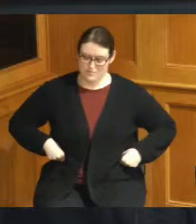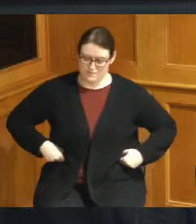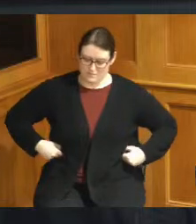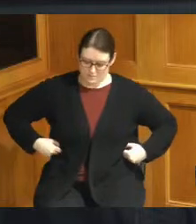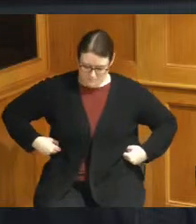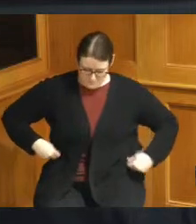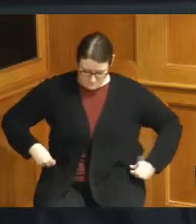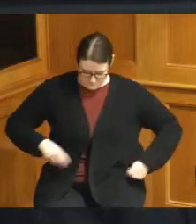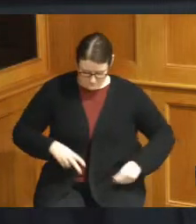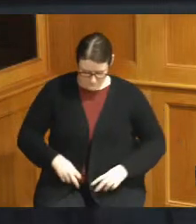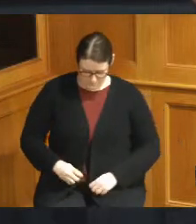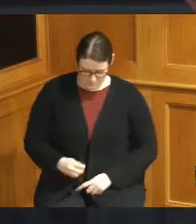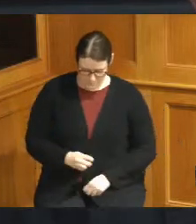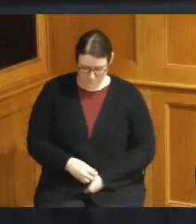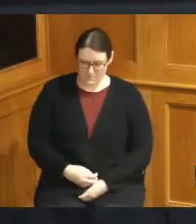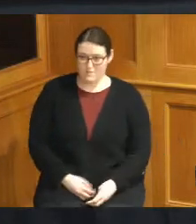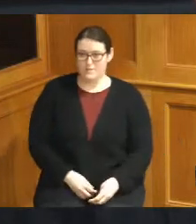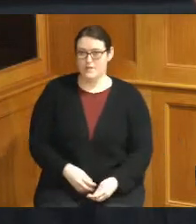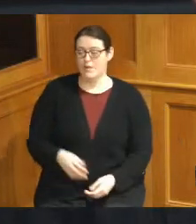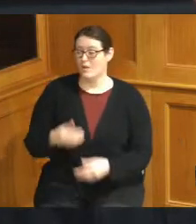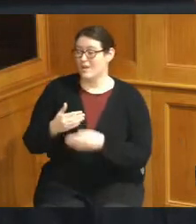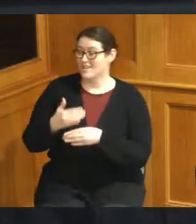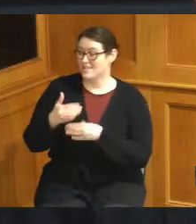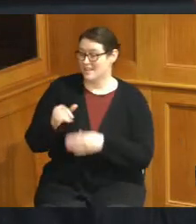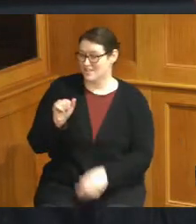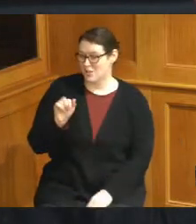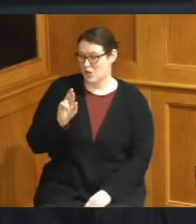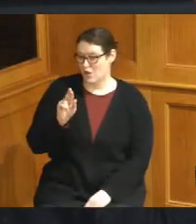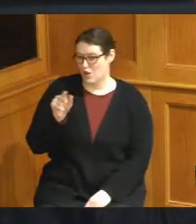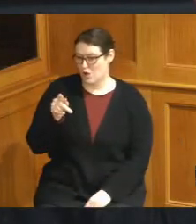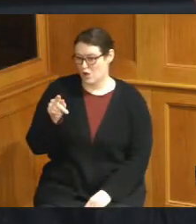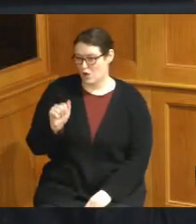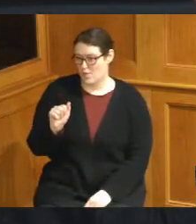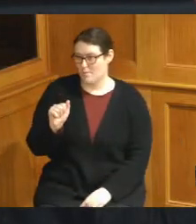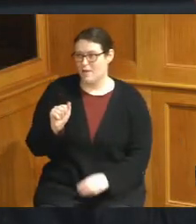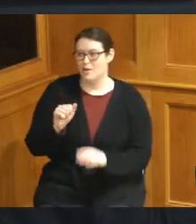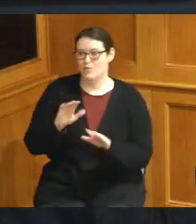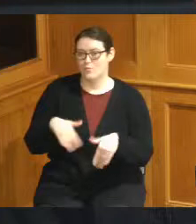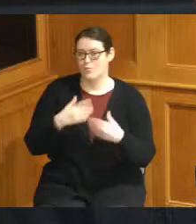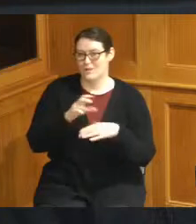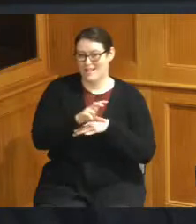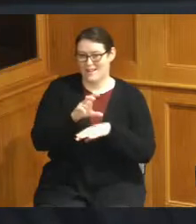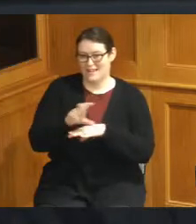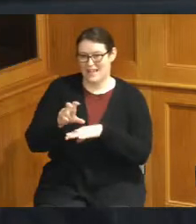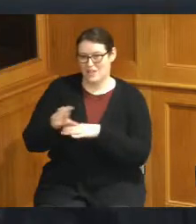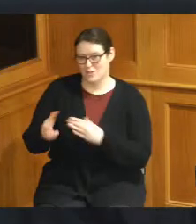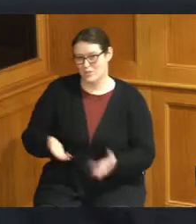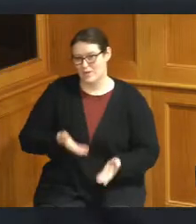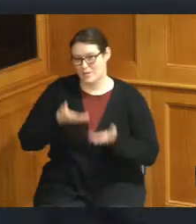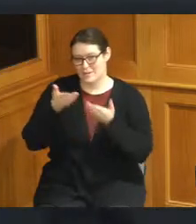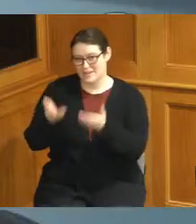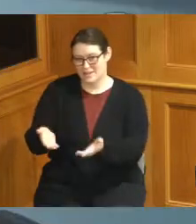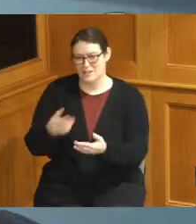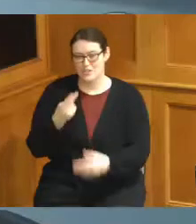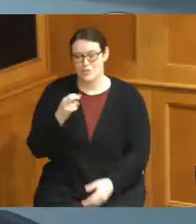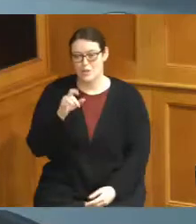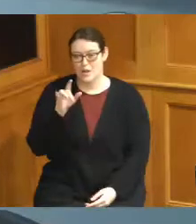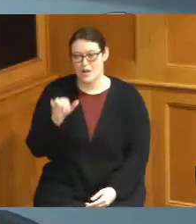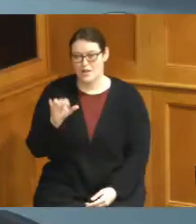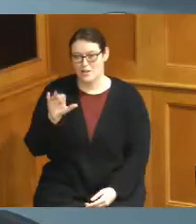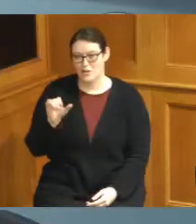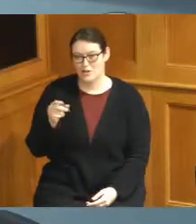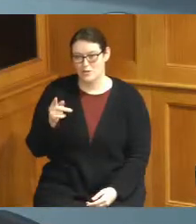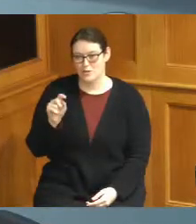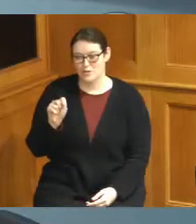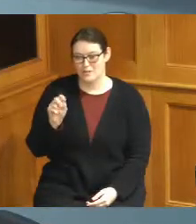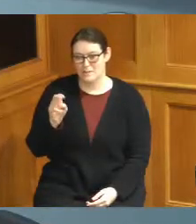Okay. Our next item is the ARPA reallocation recommendations. Holly Chrisman, the Assistant County Administrator,